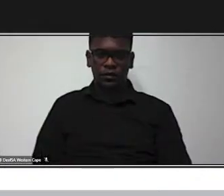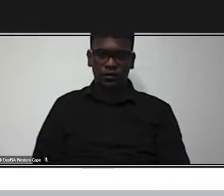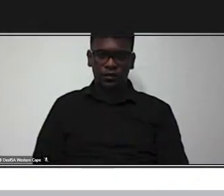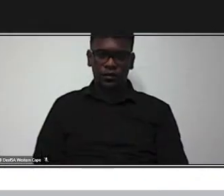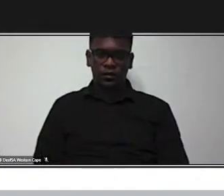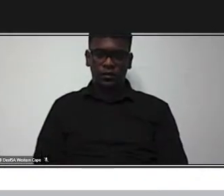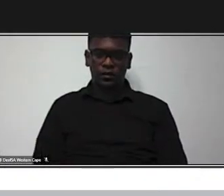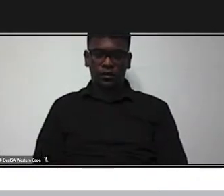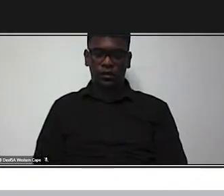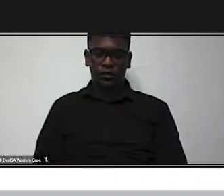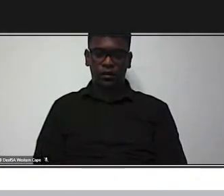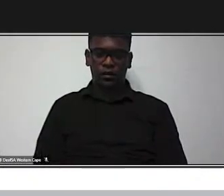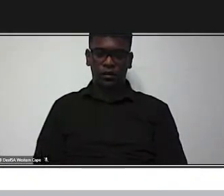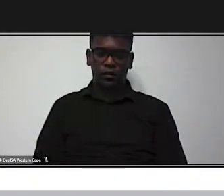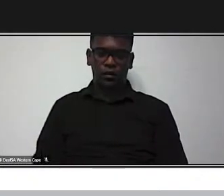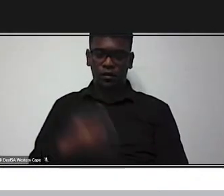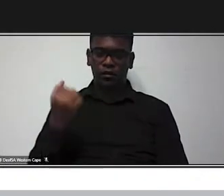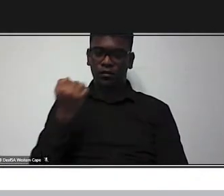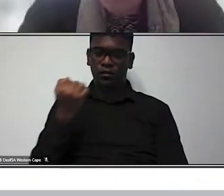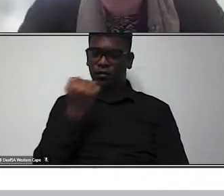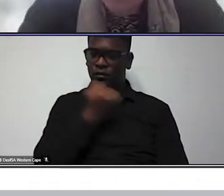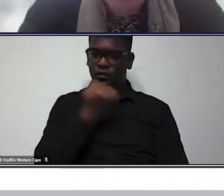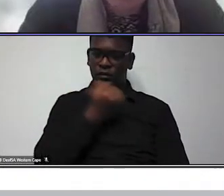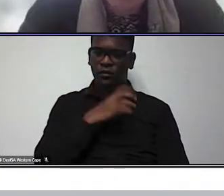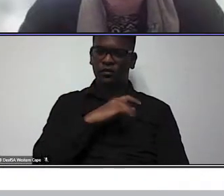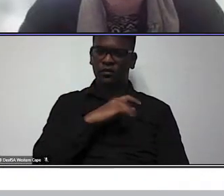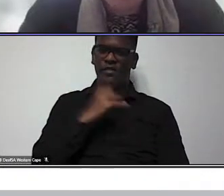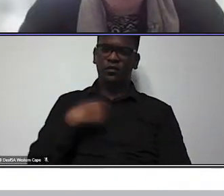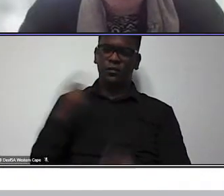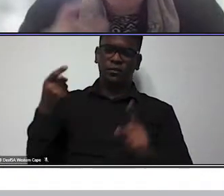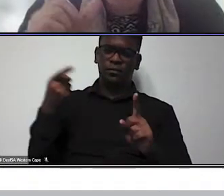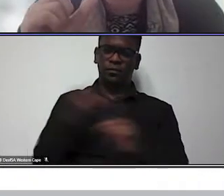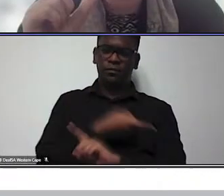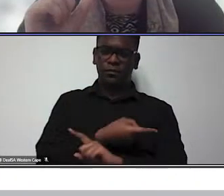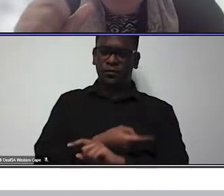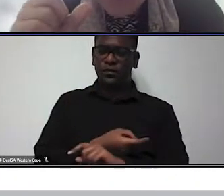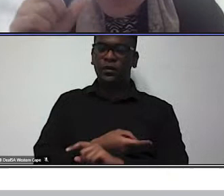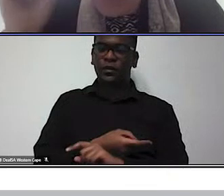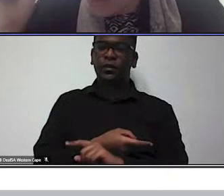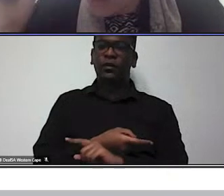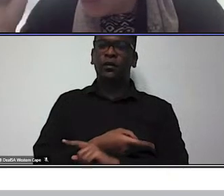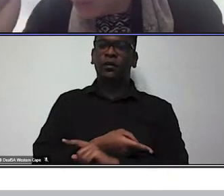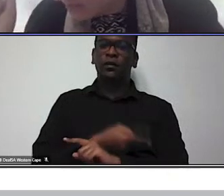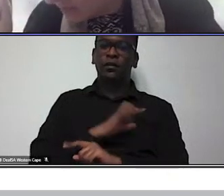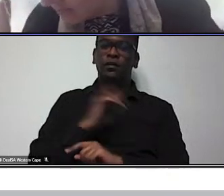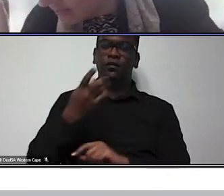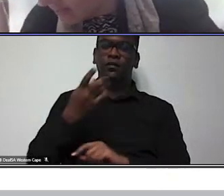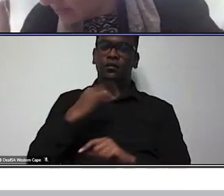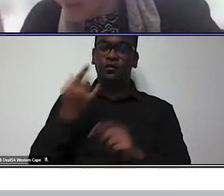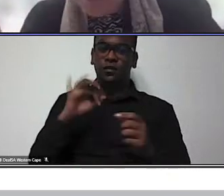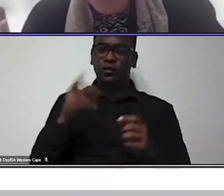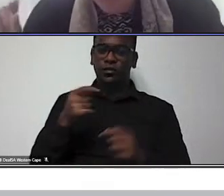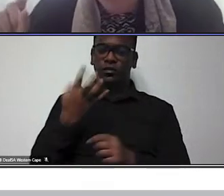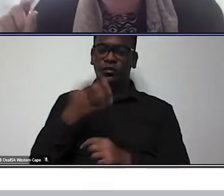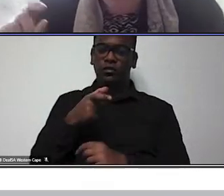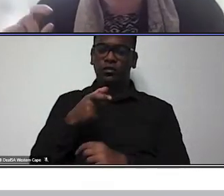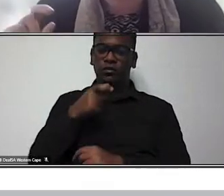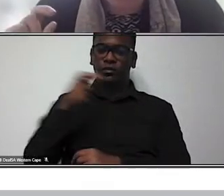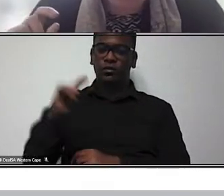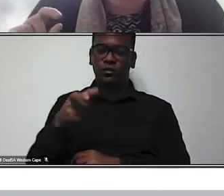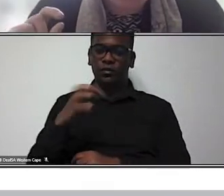Thank you very much. Apologies, if I missed it. Did you comment on the column under the